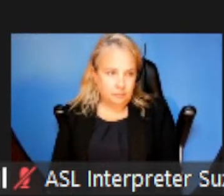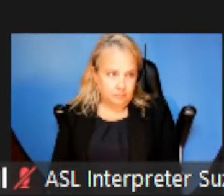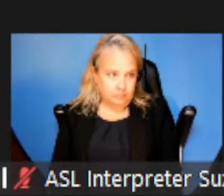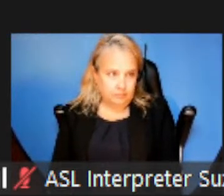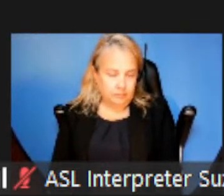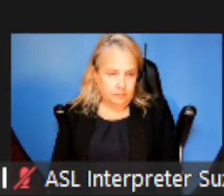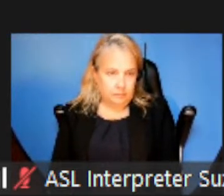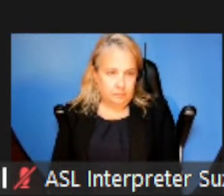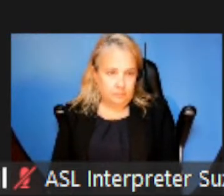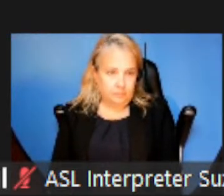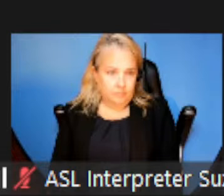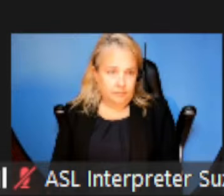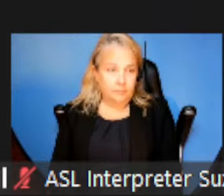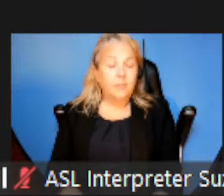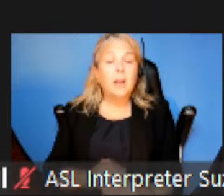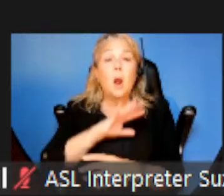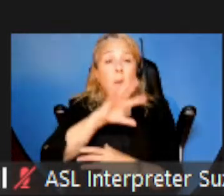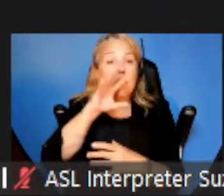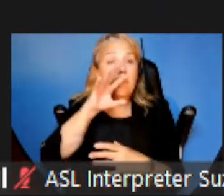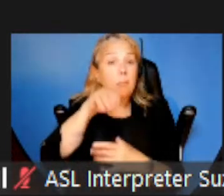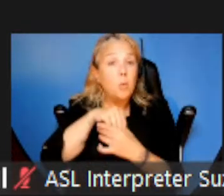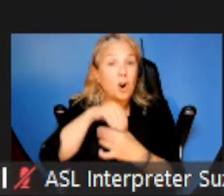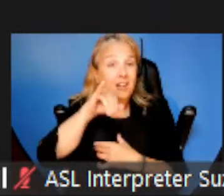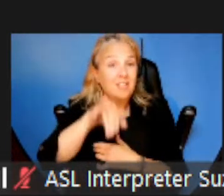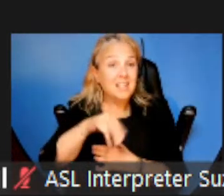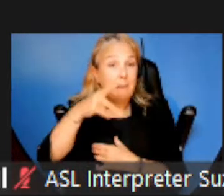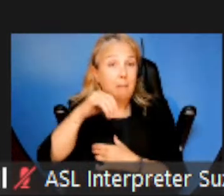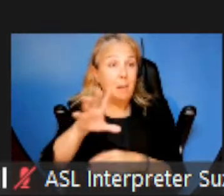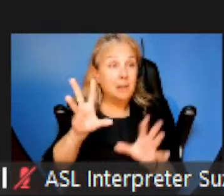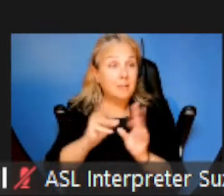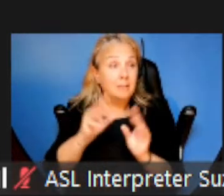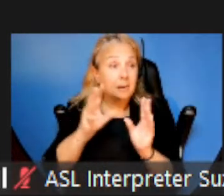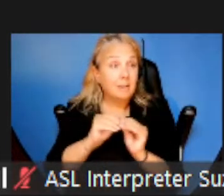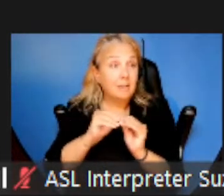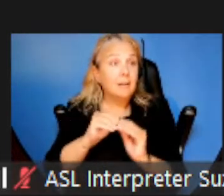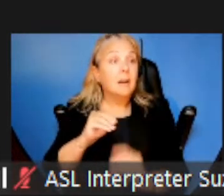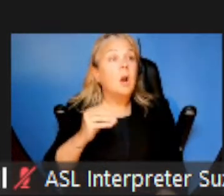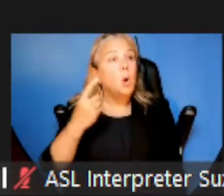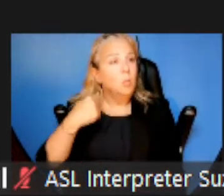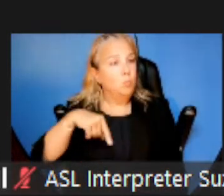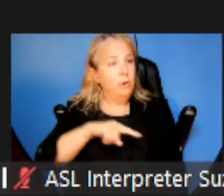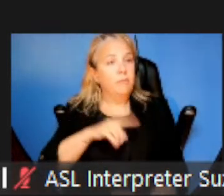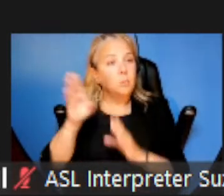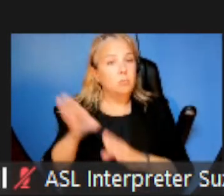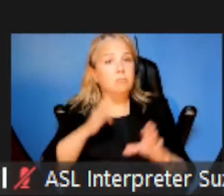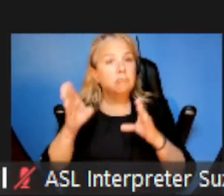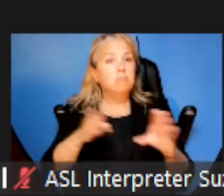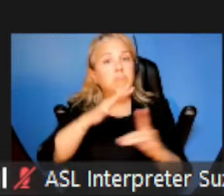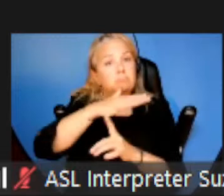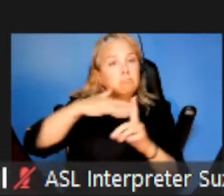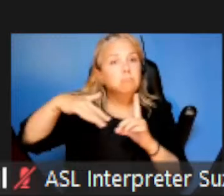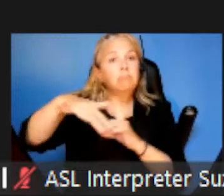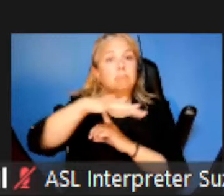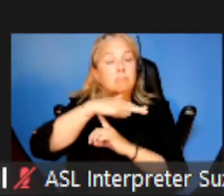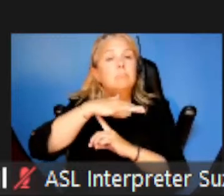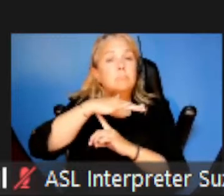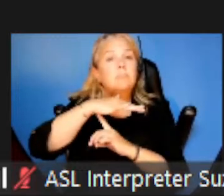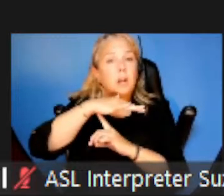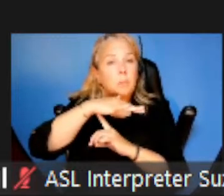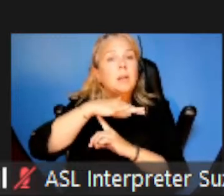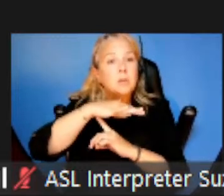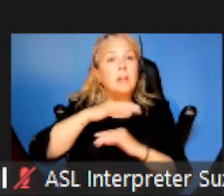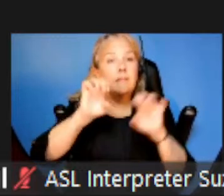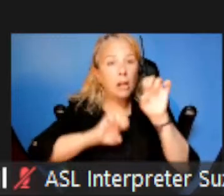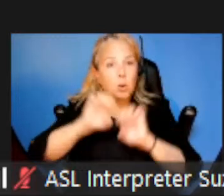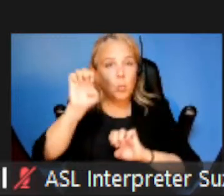As part of the compact public hearing, WMATA has prepared an environmental evaluation for the project